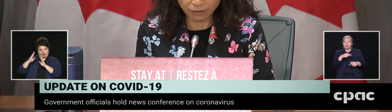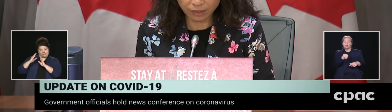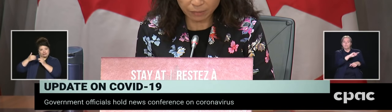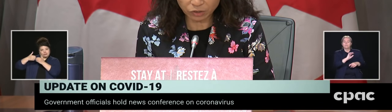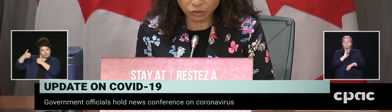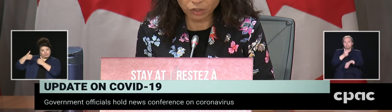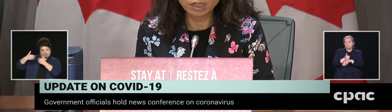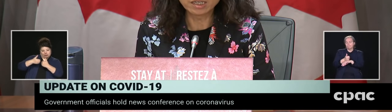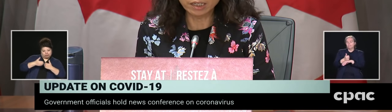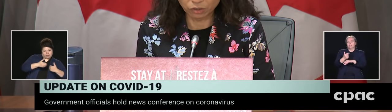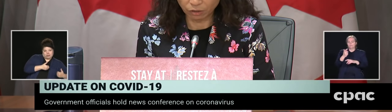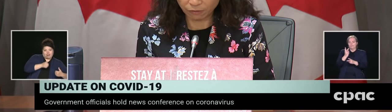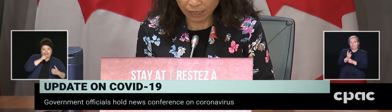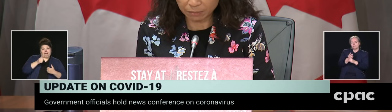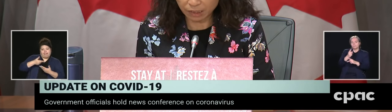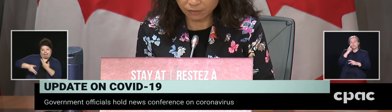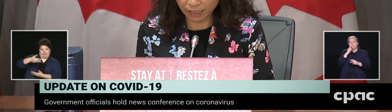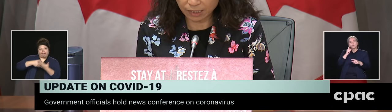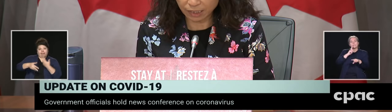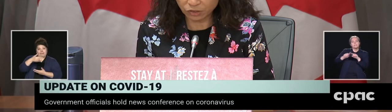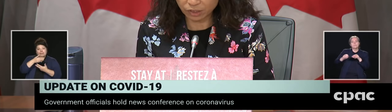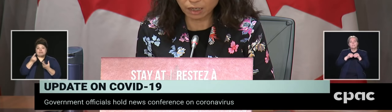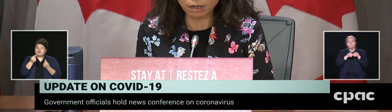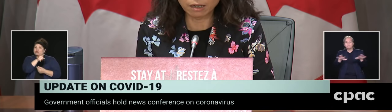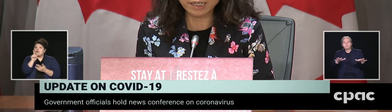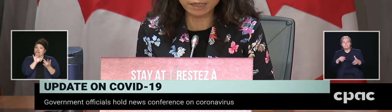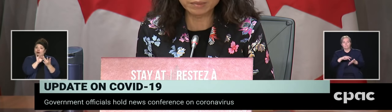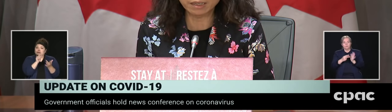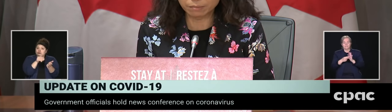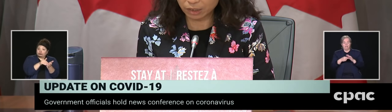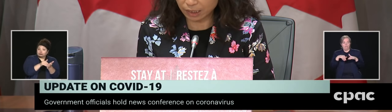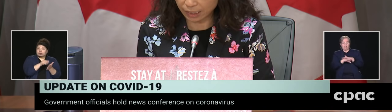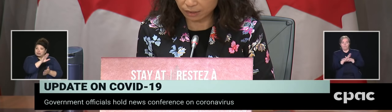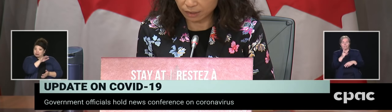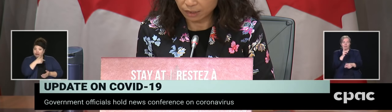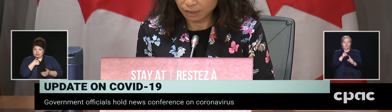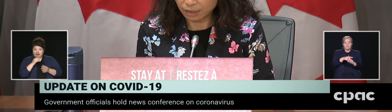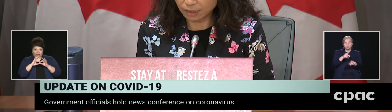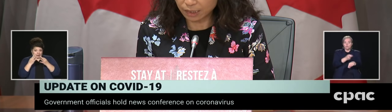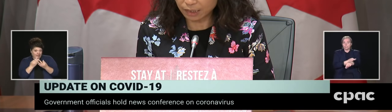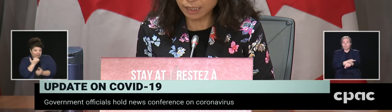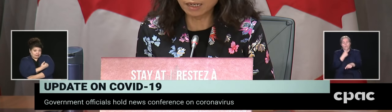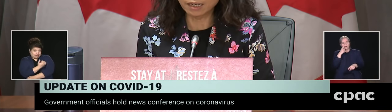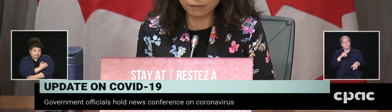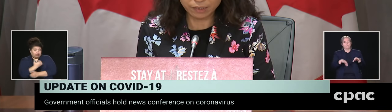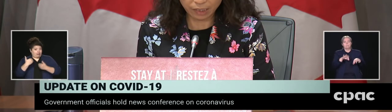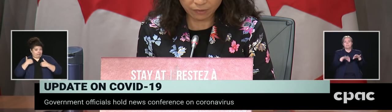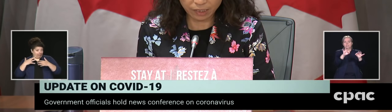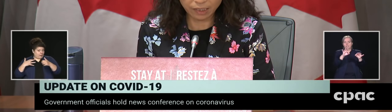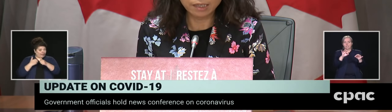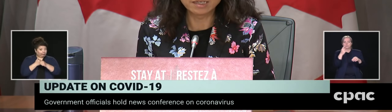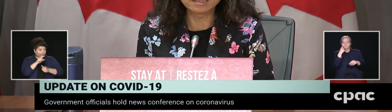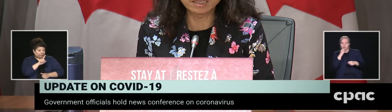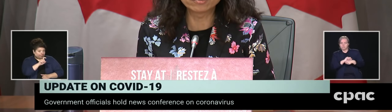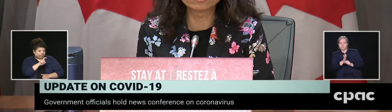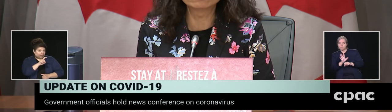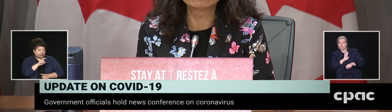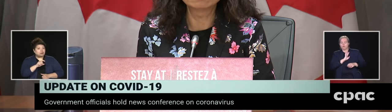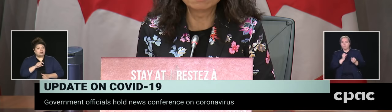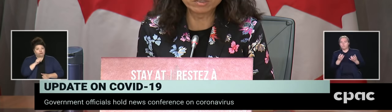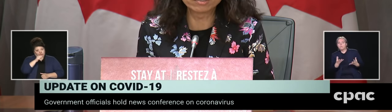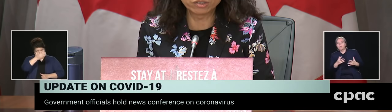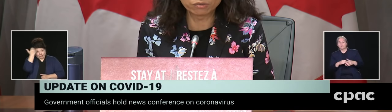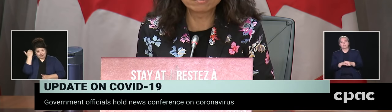to safely make sure that your family's vaccinations are kept up to date. This is a life-saving,